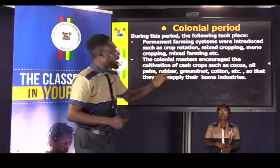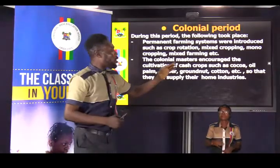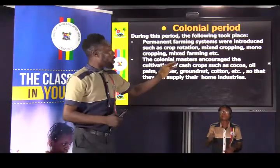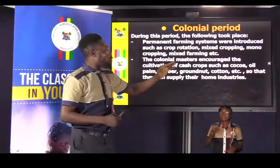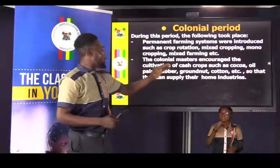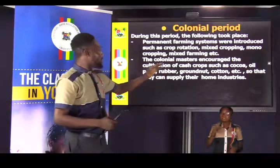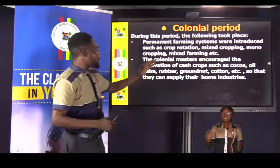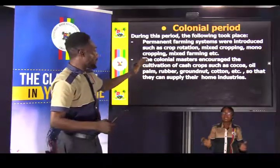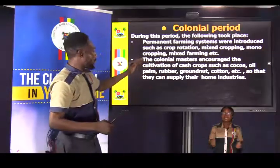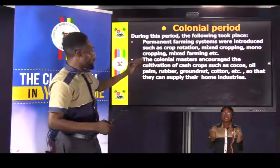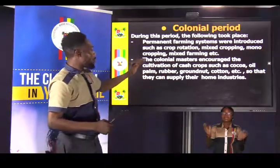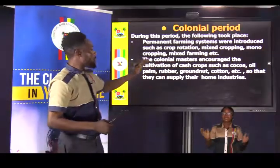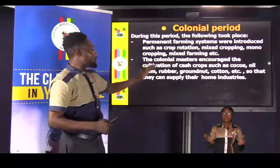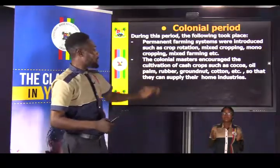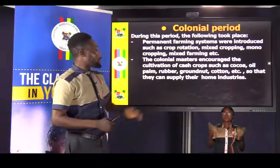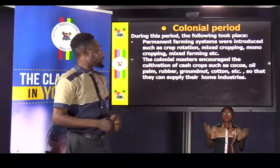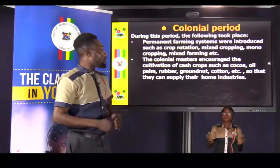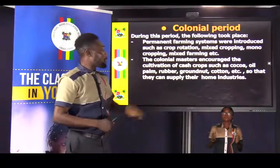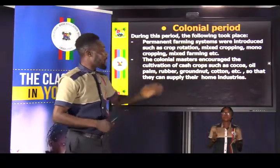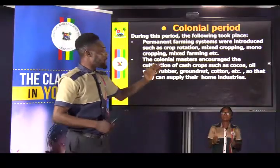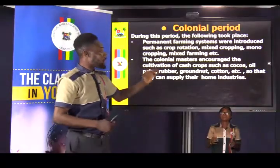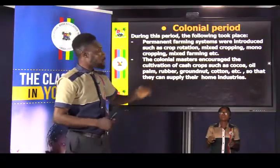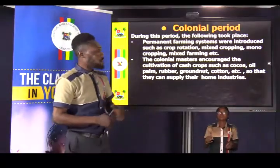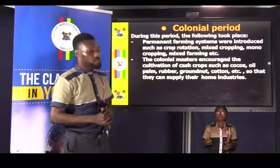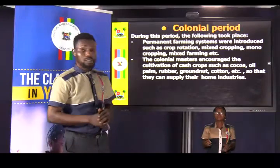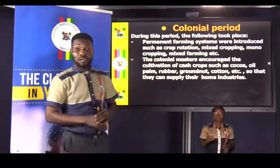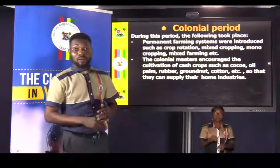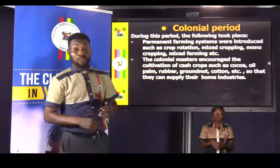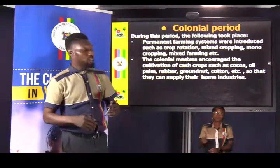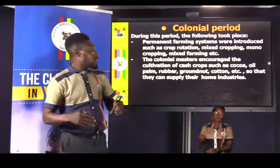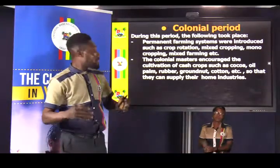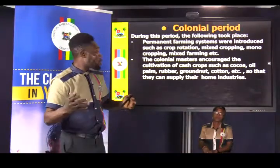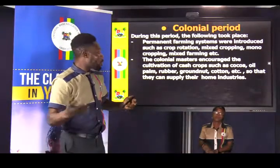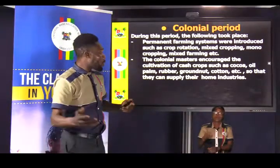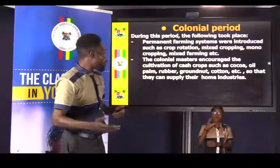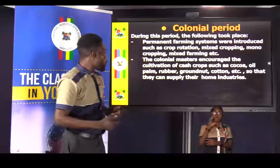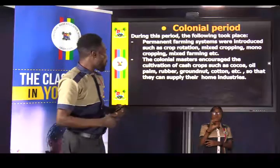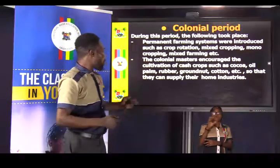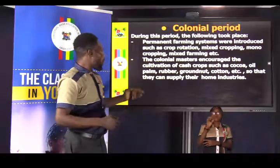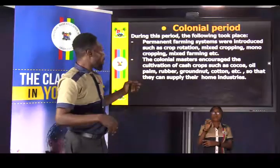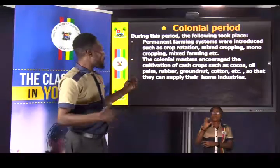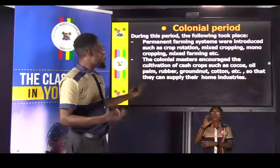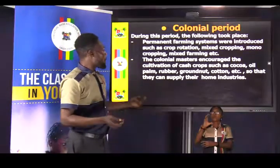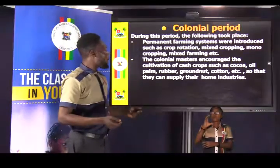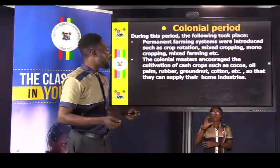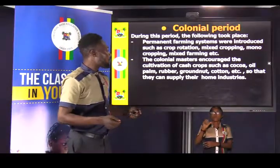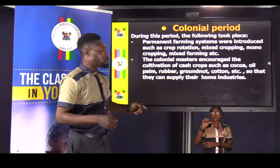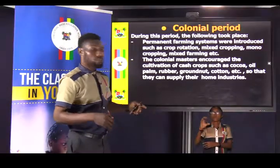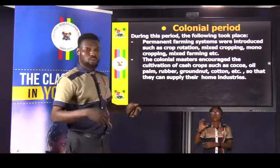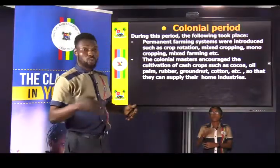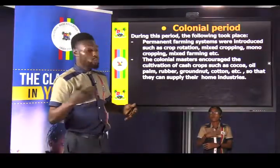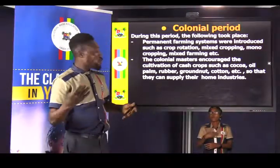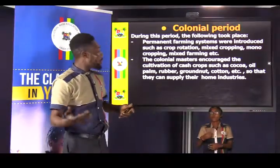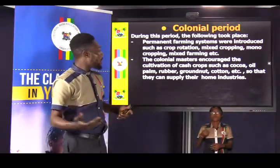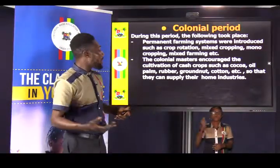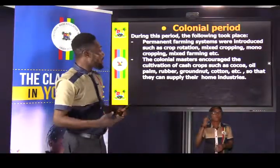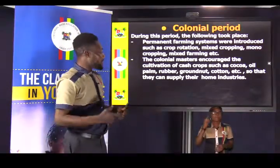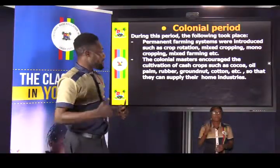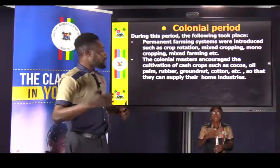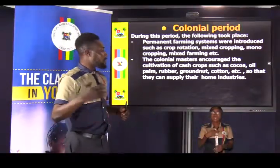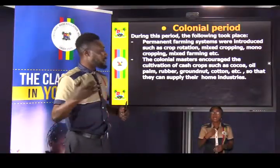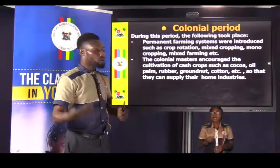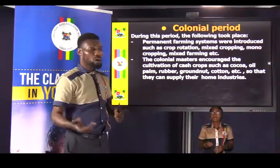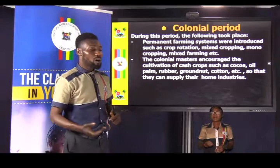masters encouraged the cultivation of cash crops such as cocoa, oil palm,